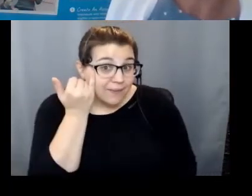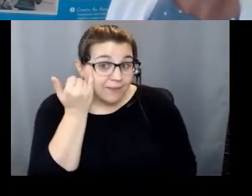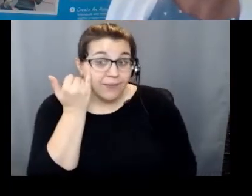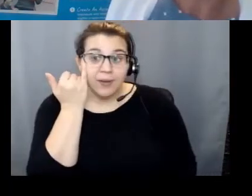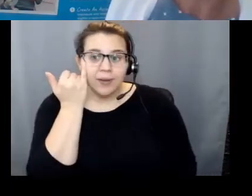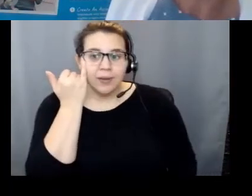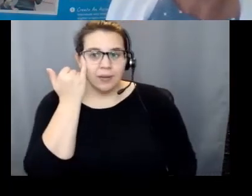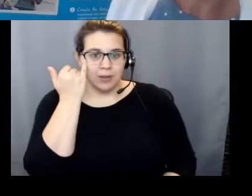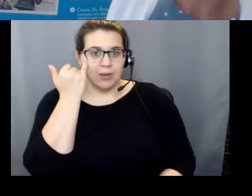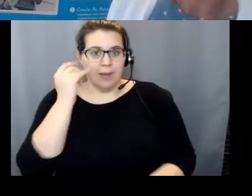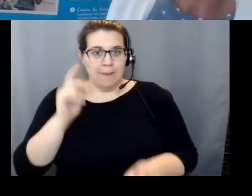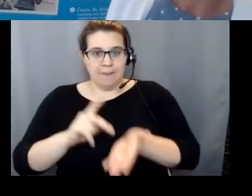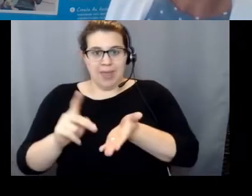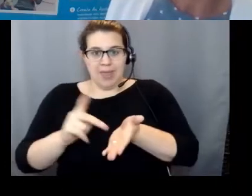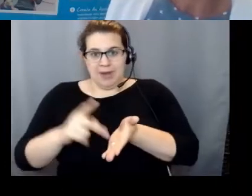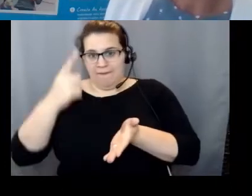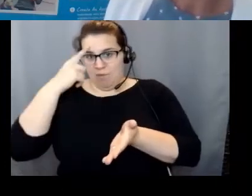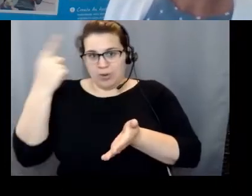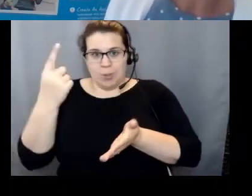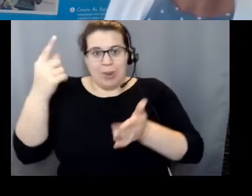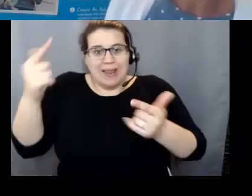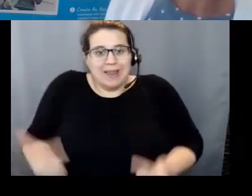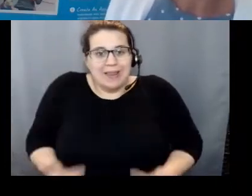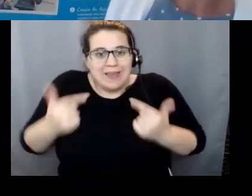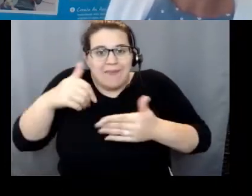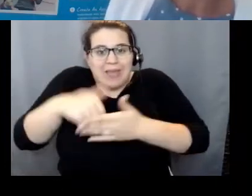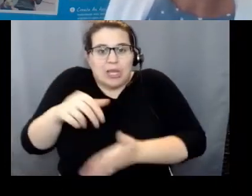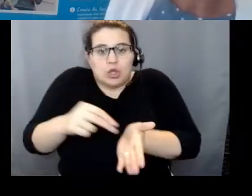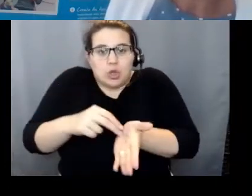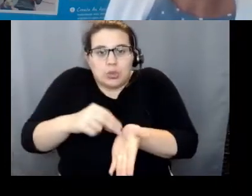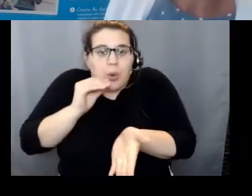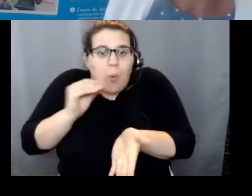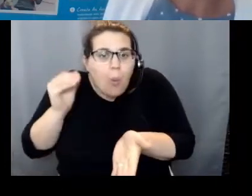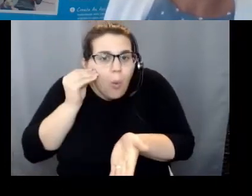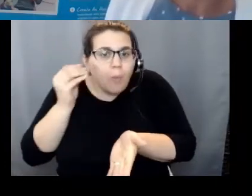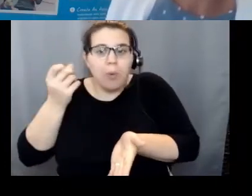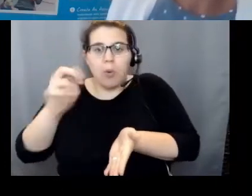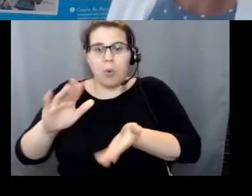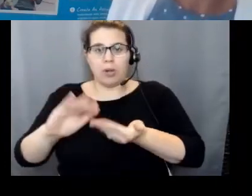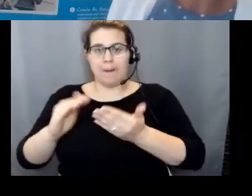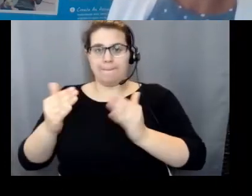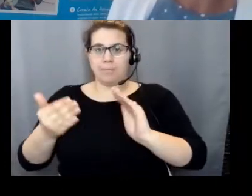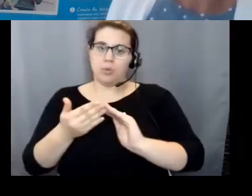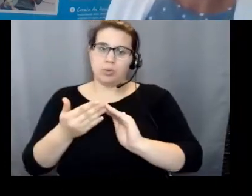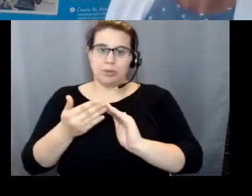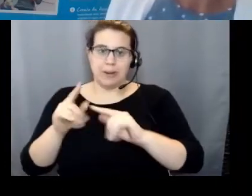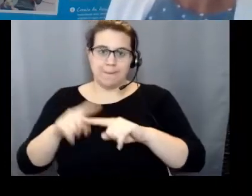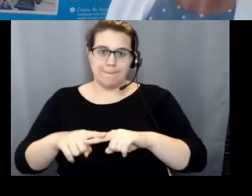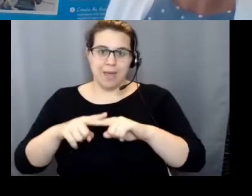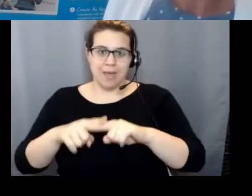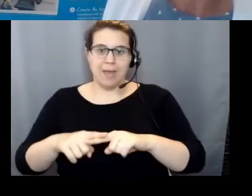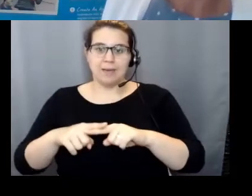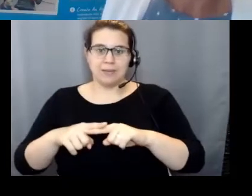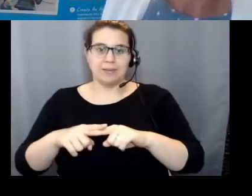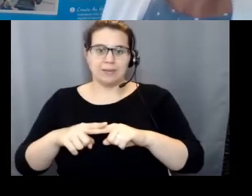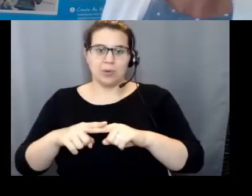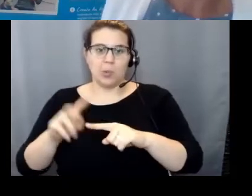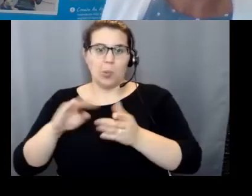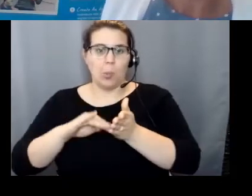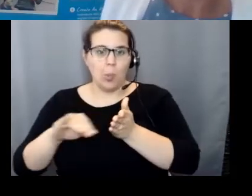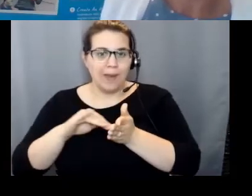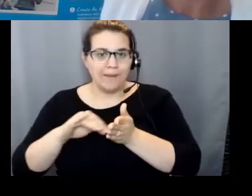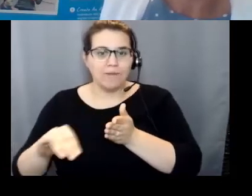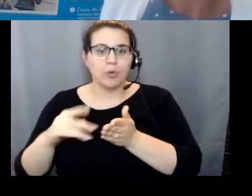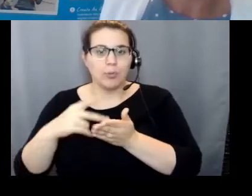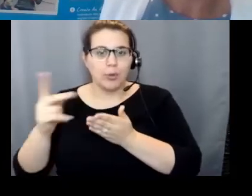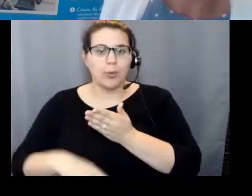the individual living in a nursing home or a community-based waiver program and over the age of 55. That is as per the West